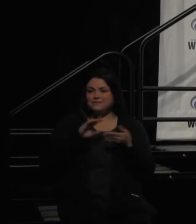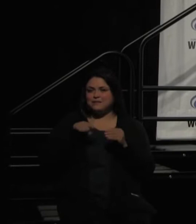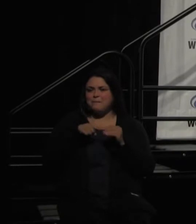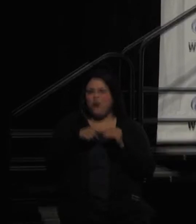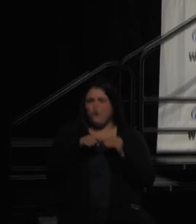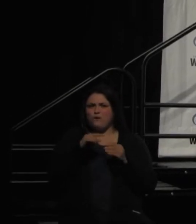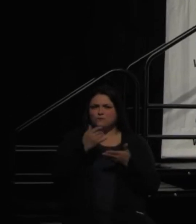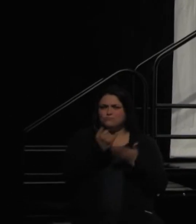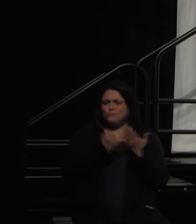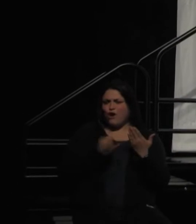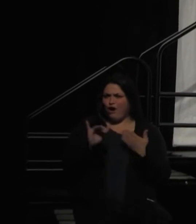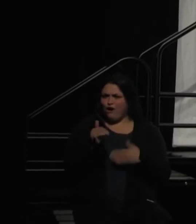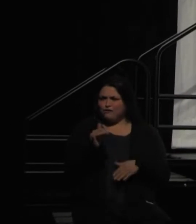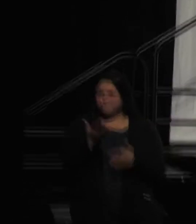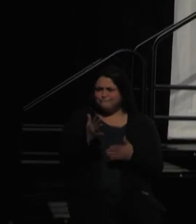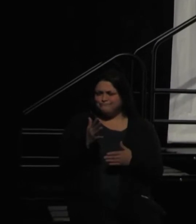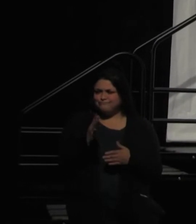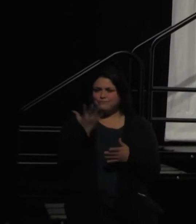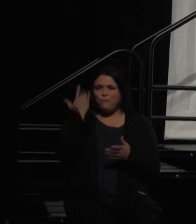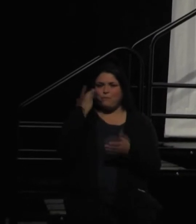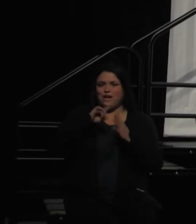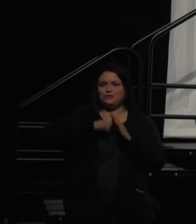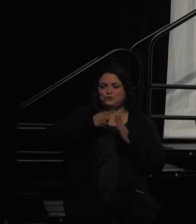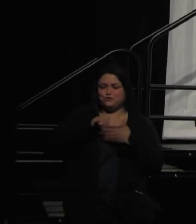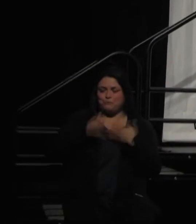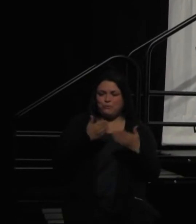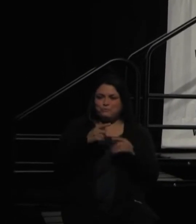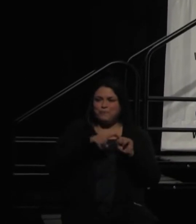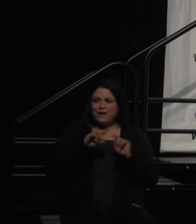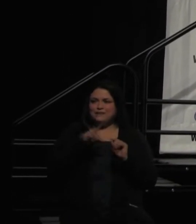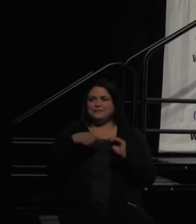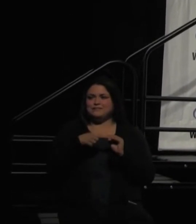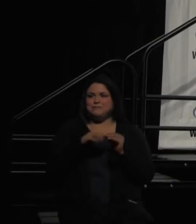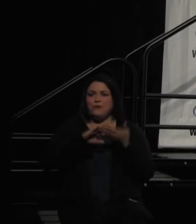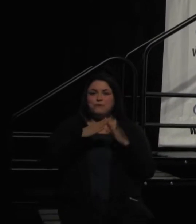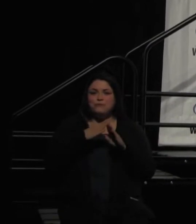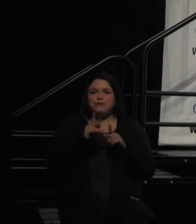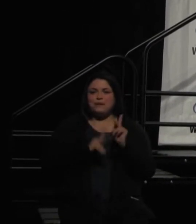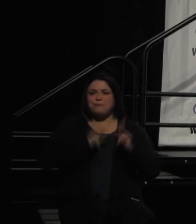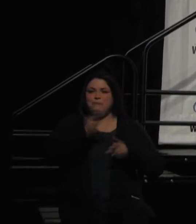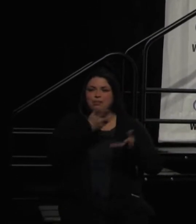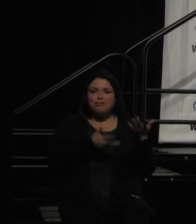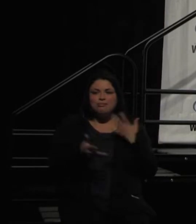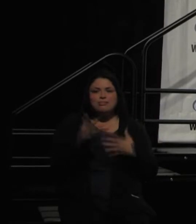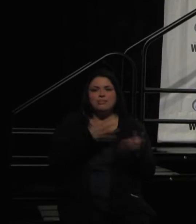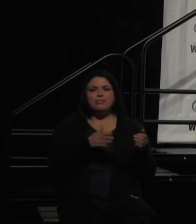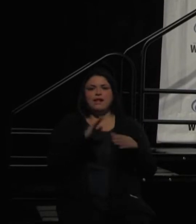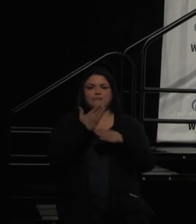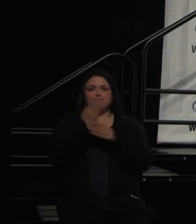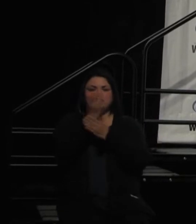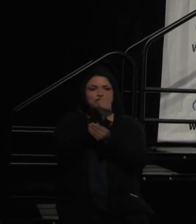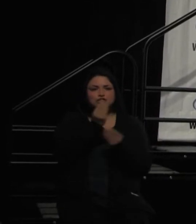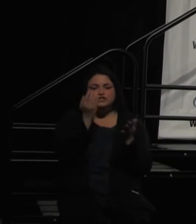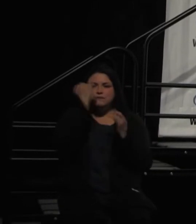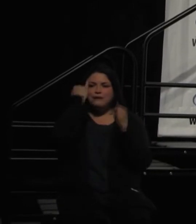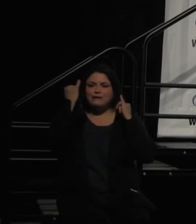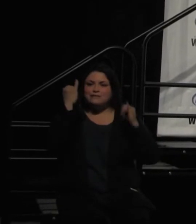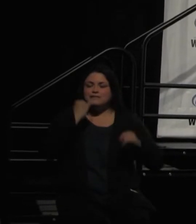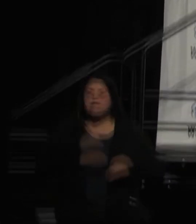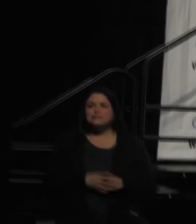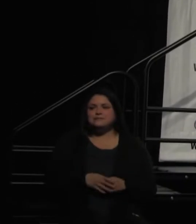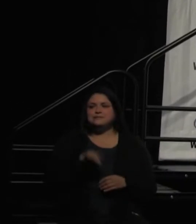art because that's what initiates it, but it's about community and people talking to each other and sharing ideas and